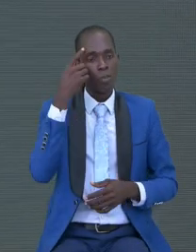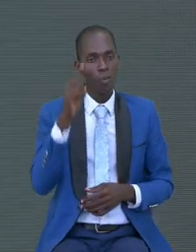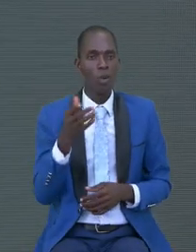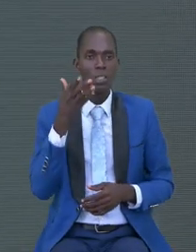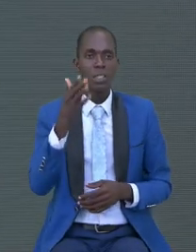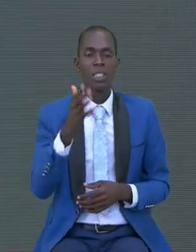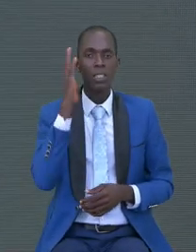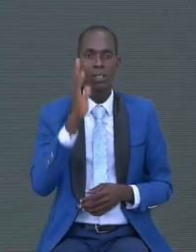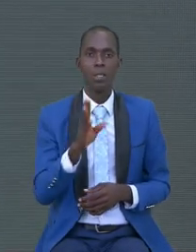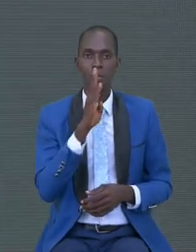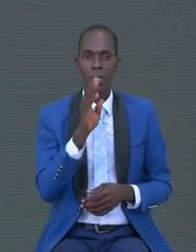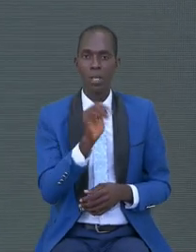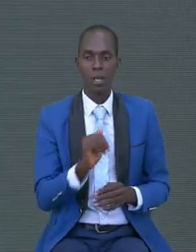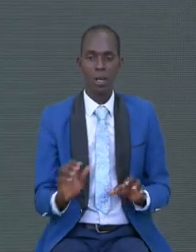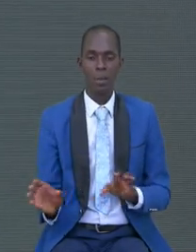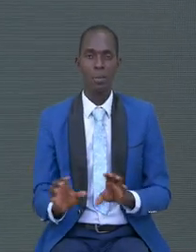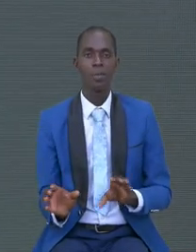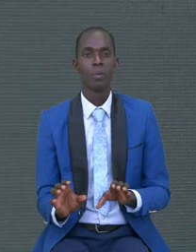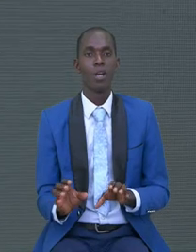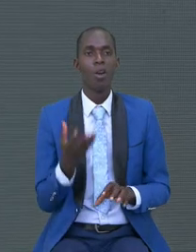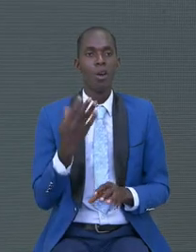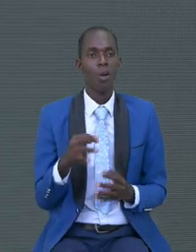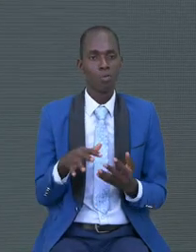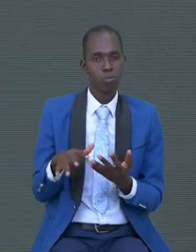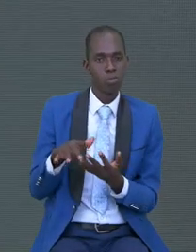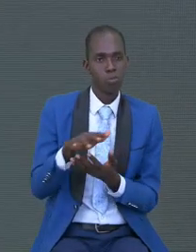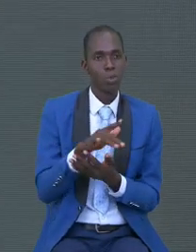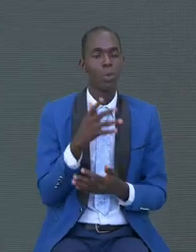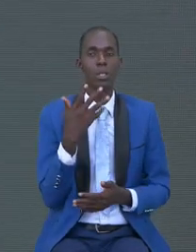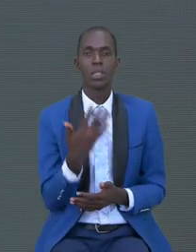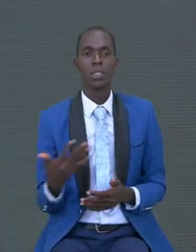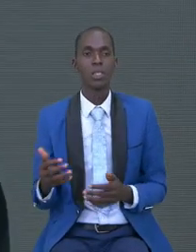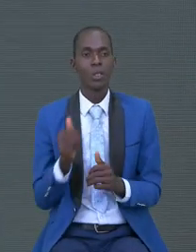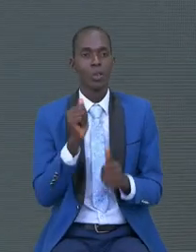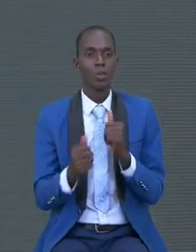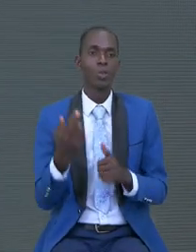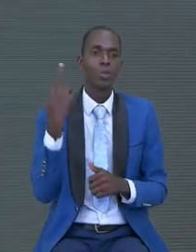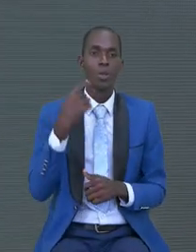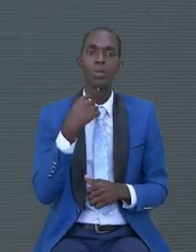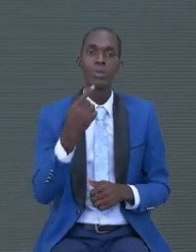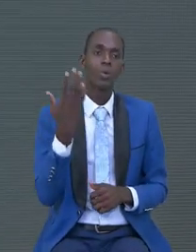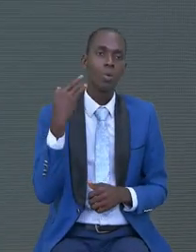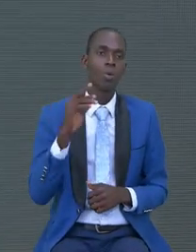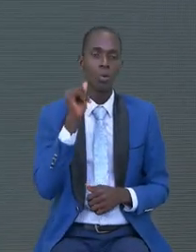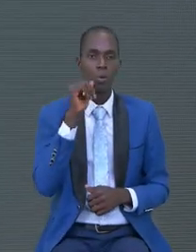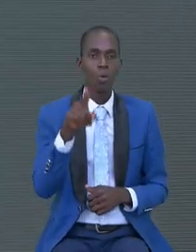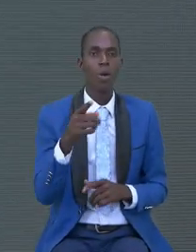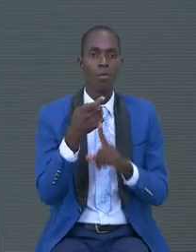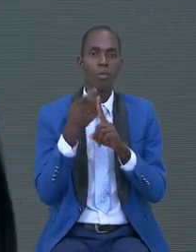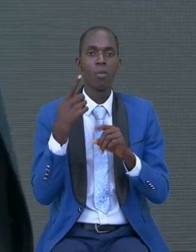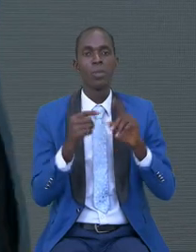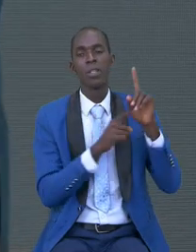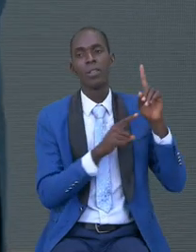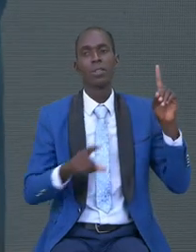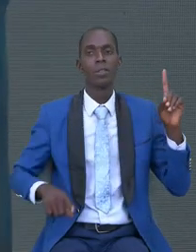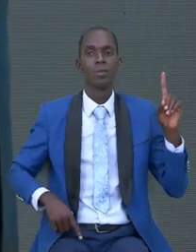be a performance of those things which were told her from the